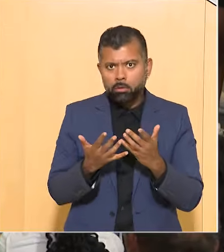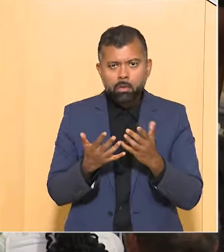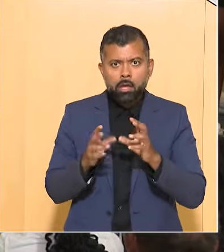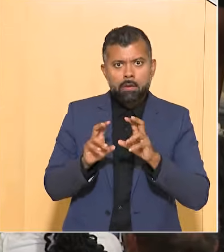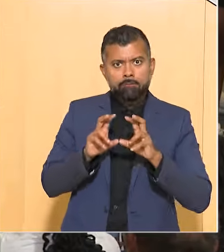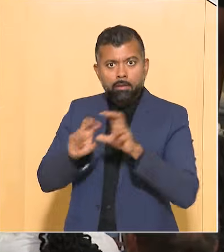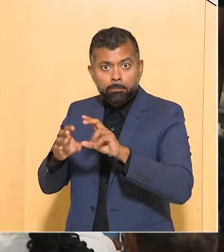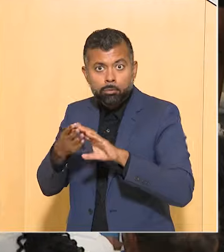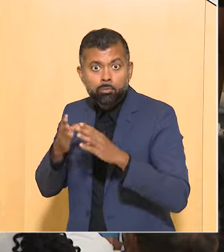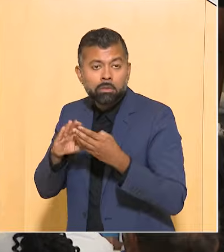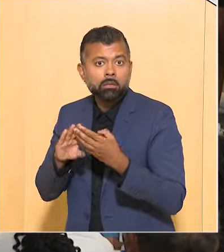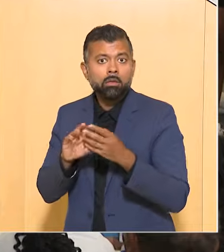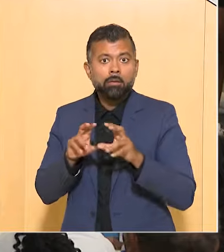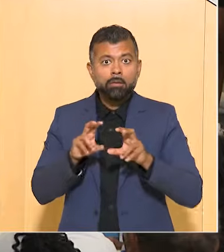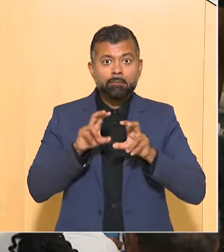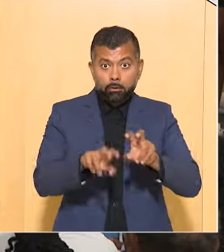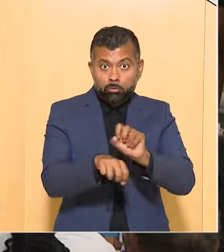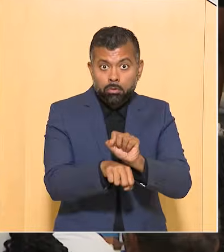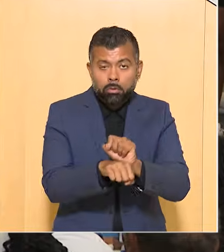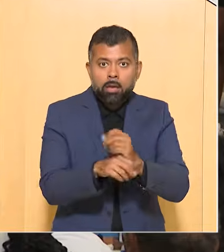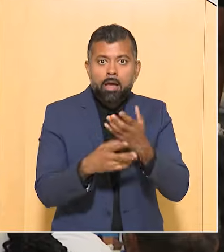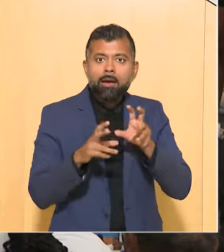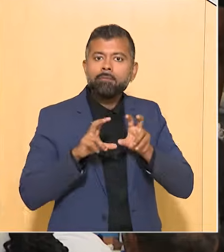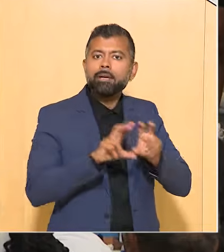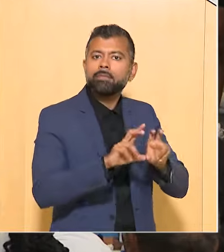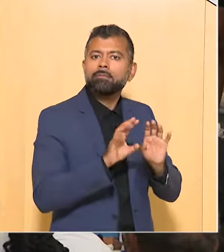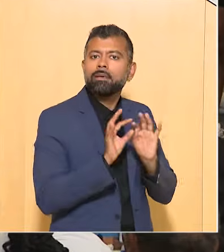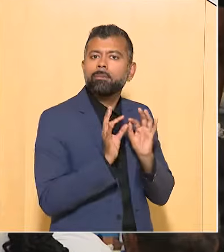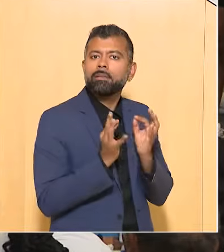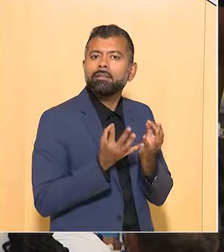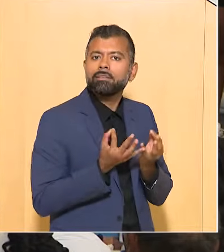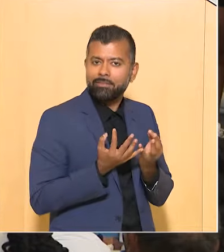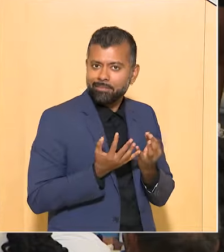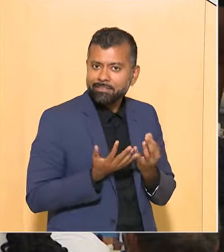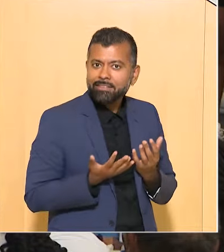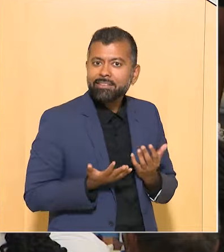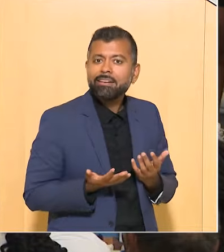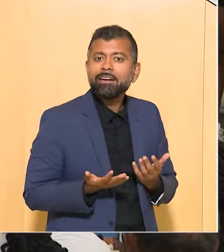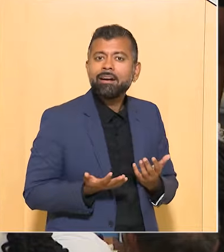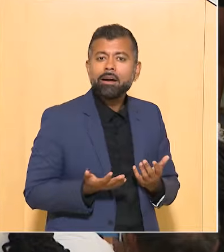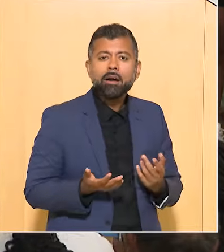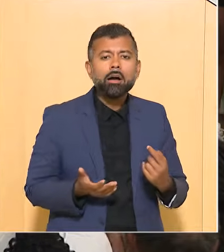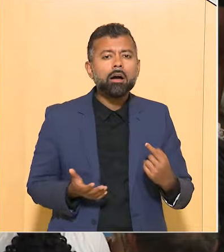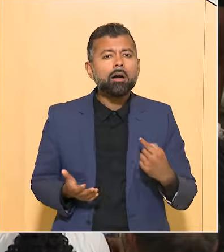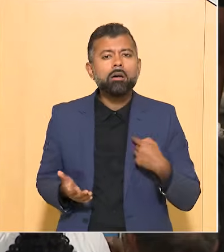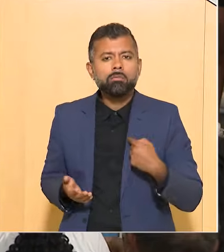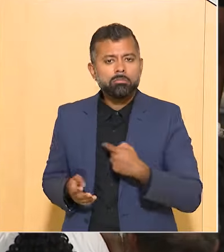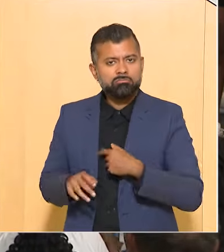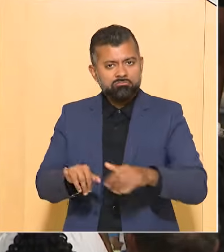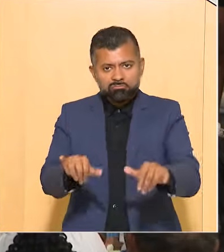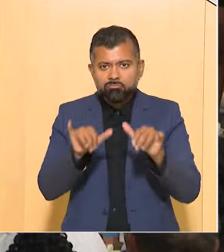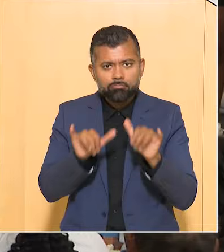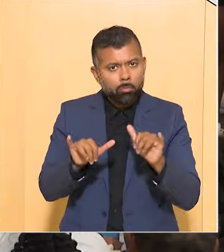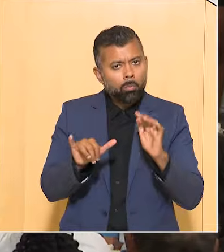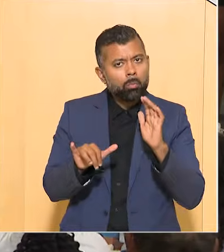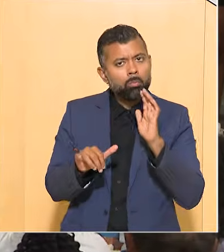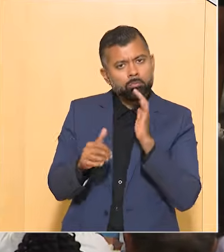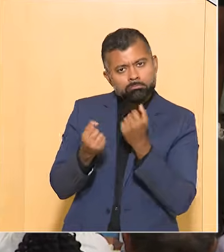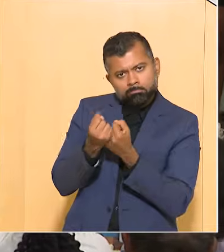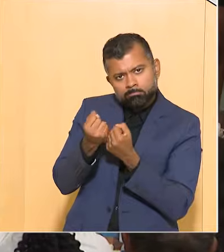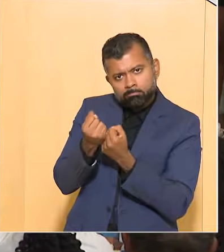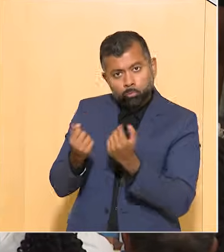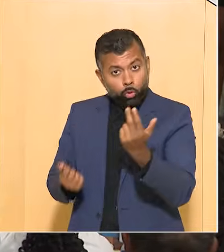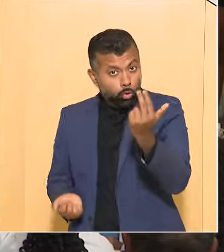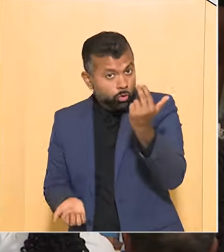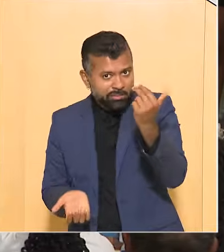program initiatives. This summer will serve over 13,000 young people between the ages of 9 and 24,